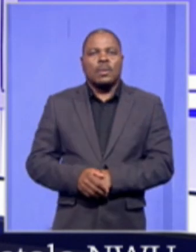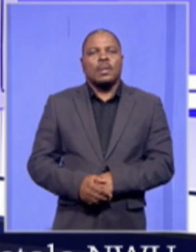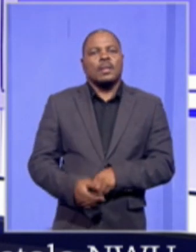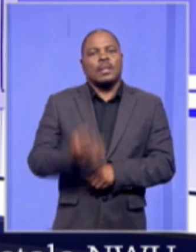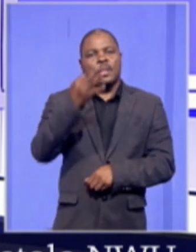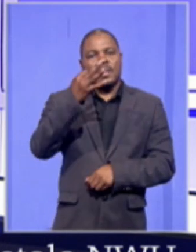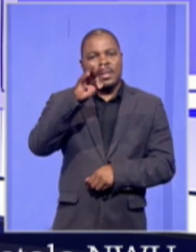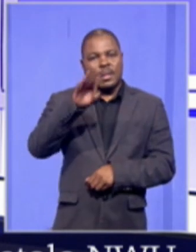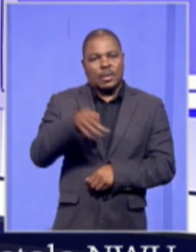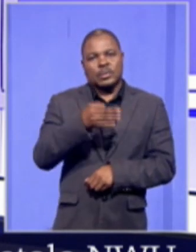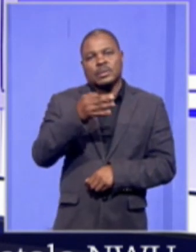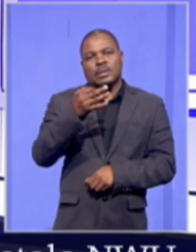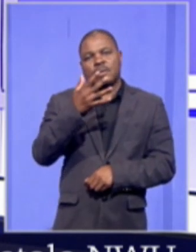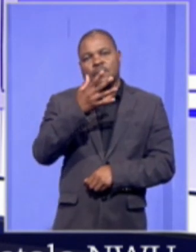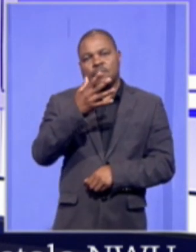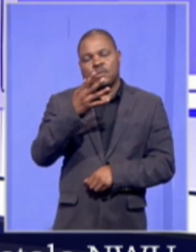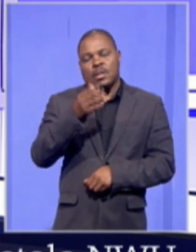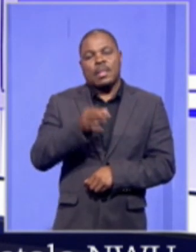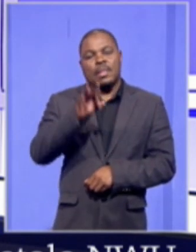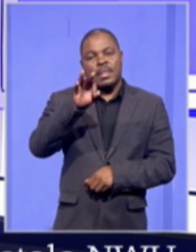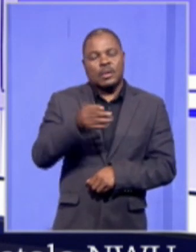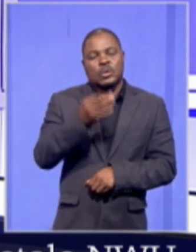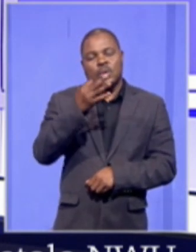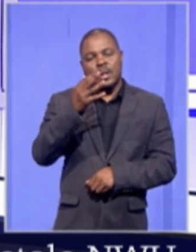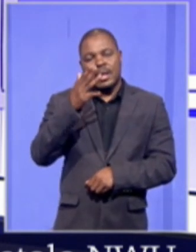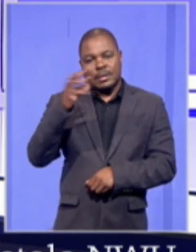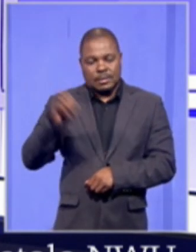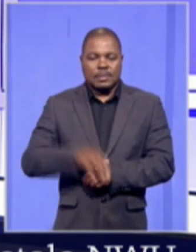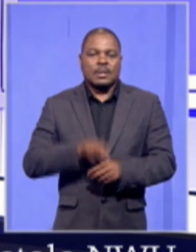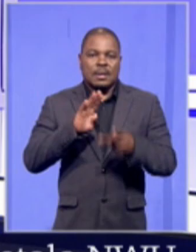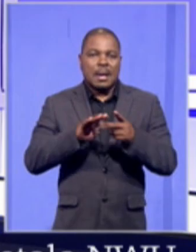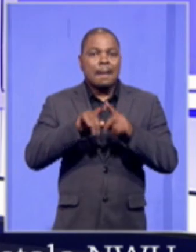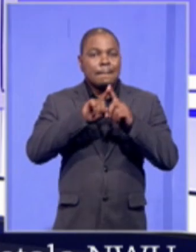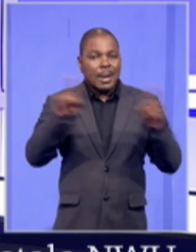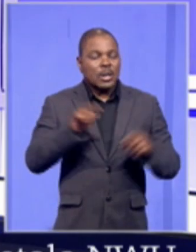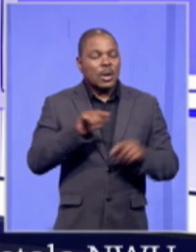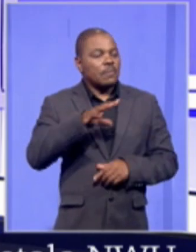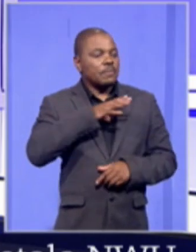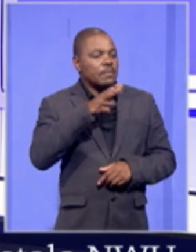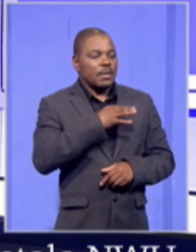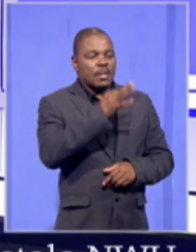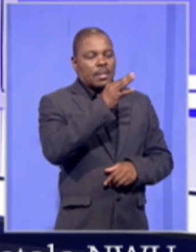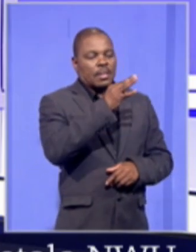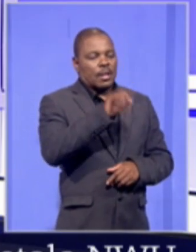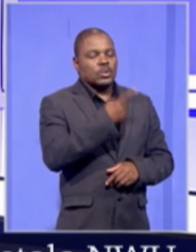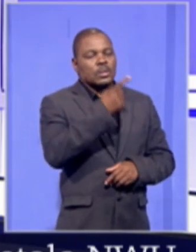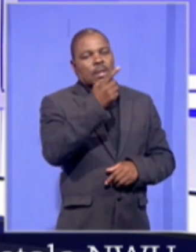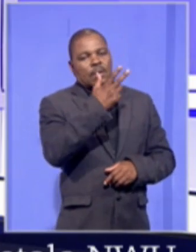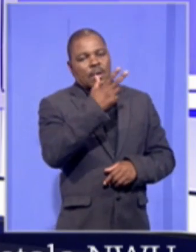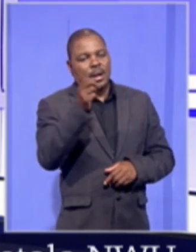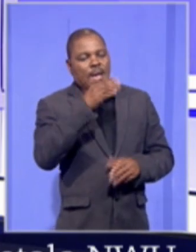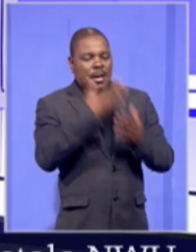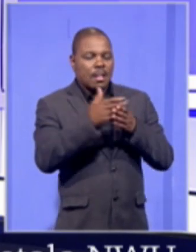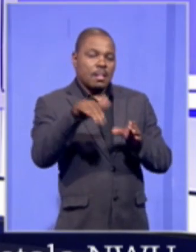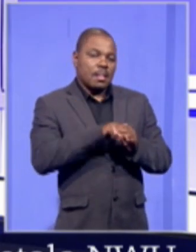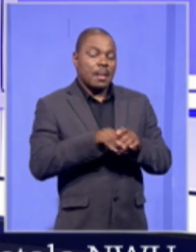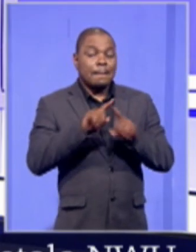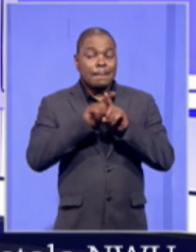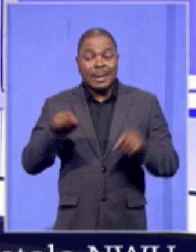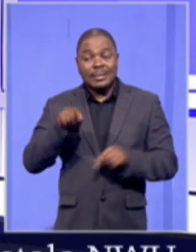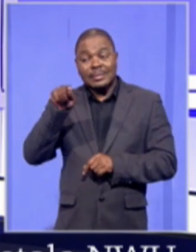390 mola e ka kgona go amogela fela baithuti ba 3,800 ba ngwaga wa mathomo. Ga bjale campus e kgonne go